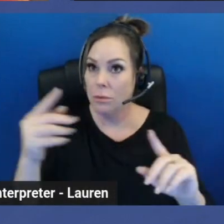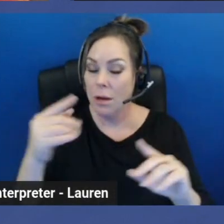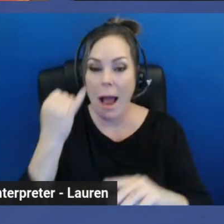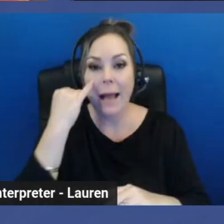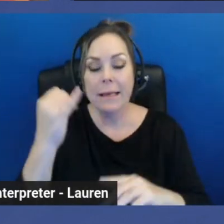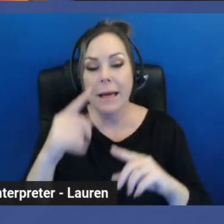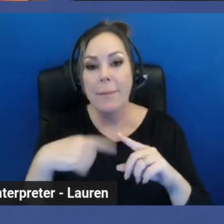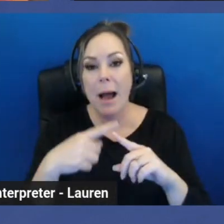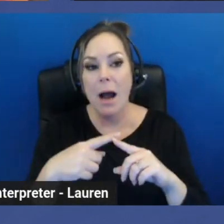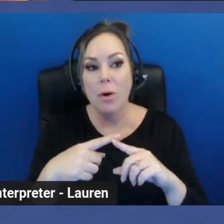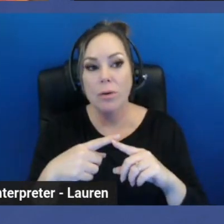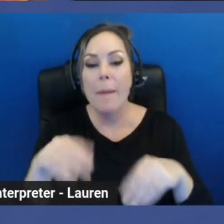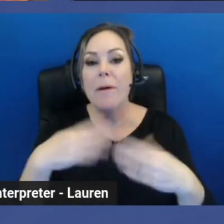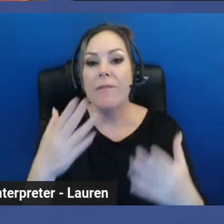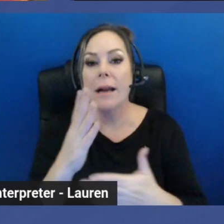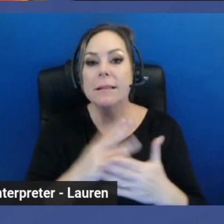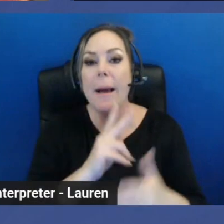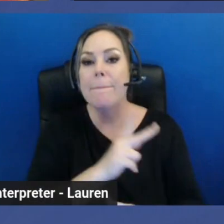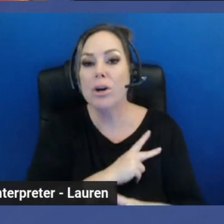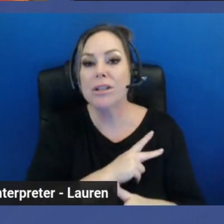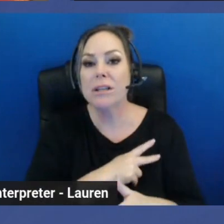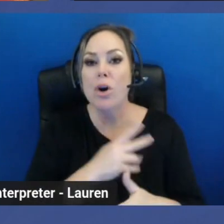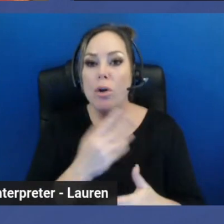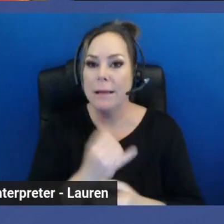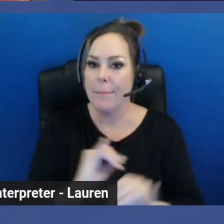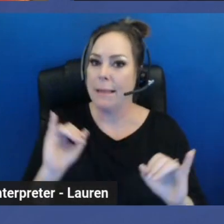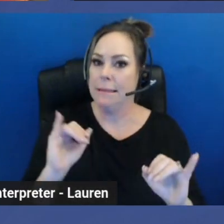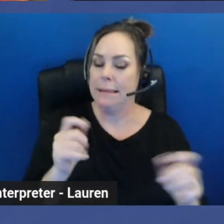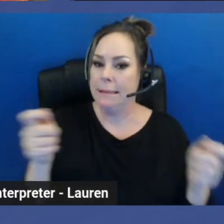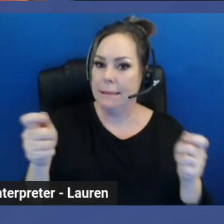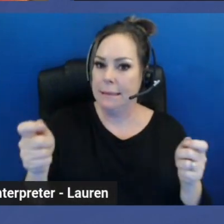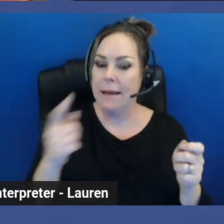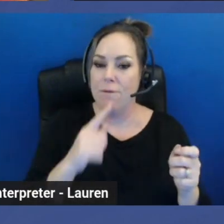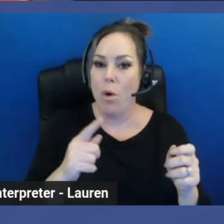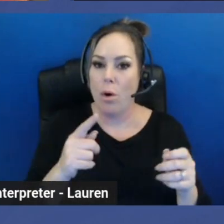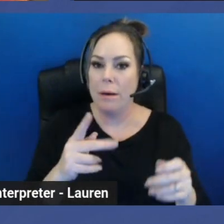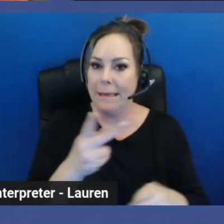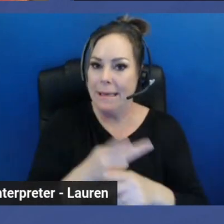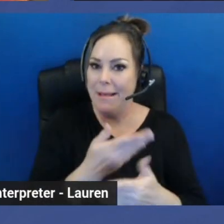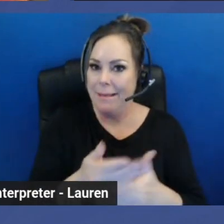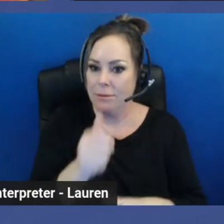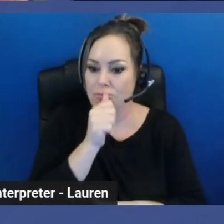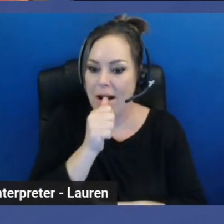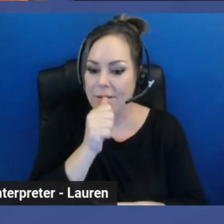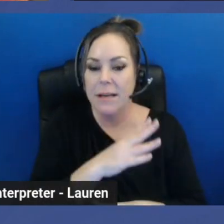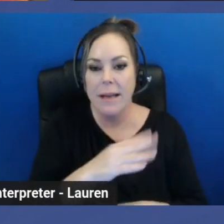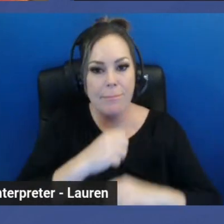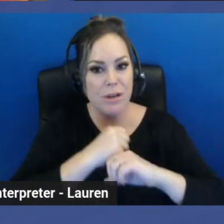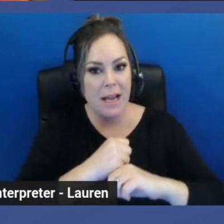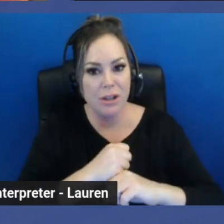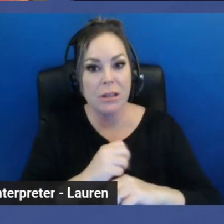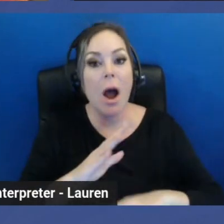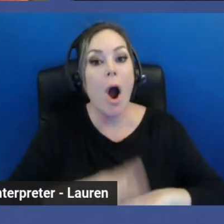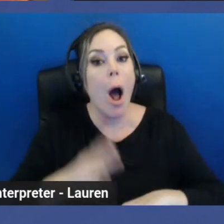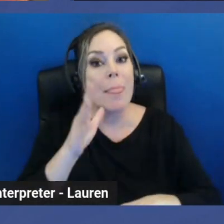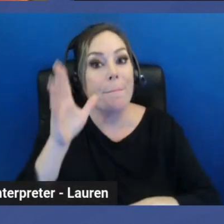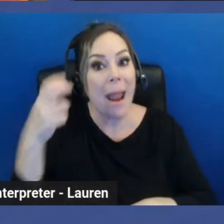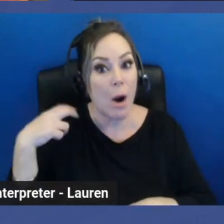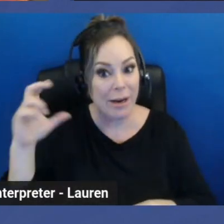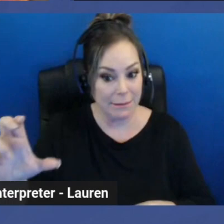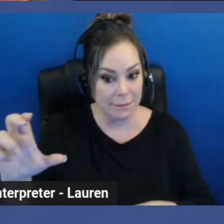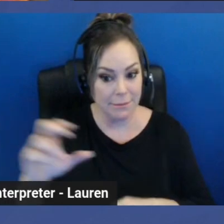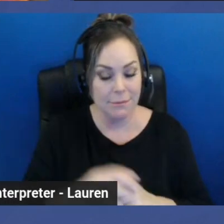idea of providing some personal agency, bringing that privacy and protection to the parents. So I think